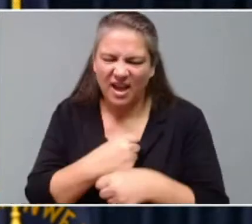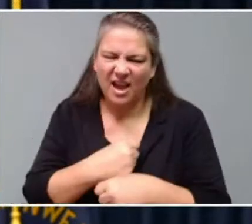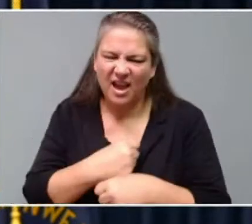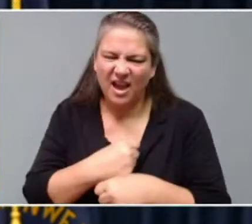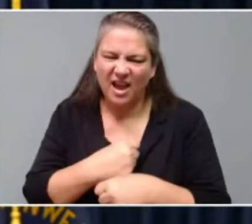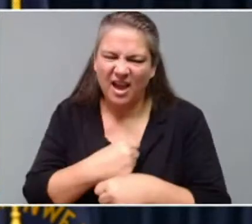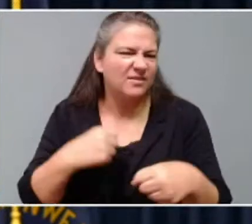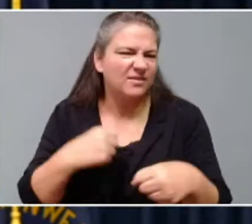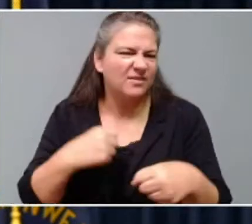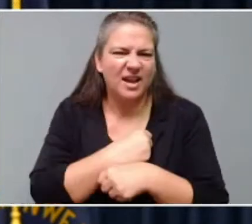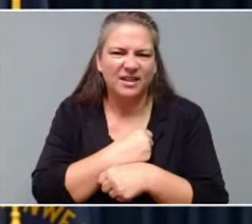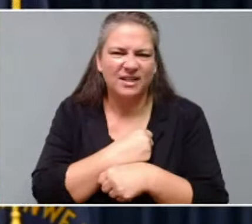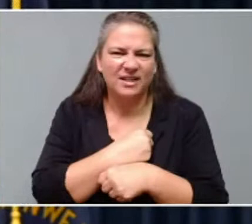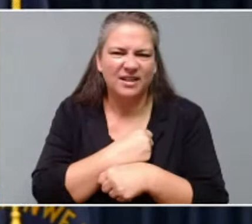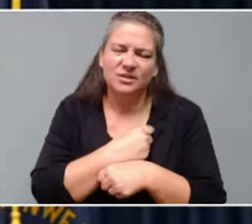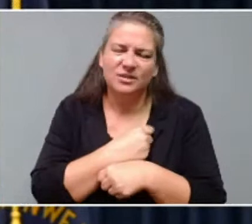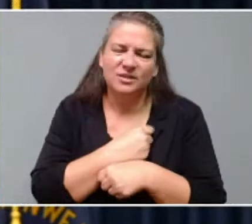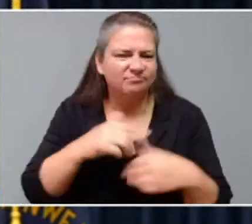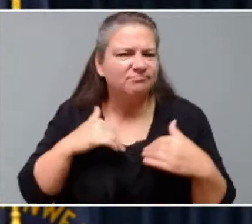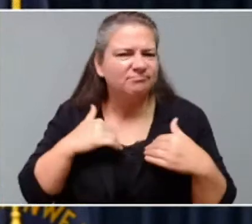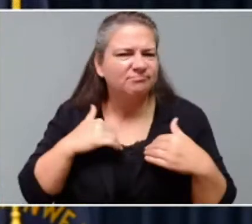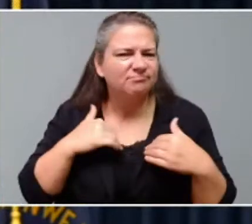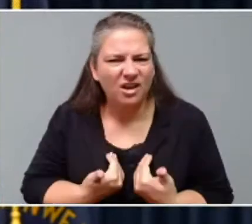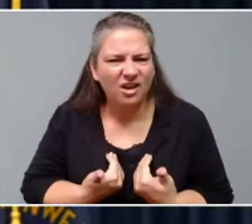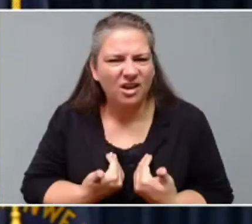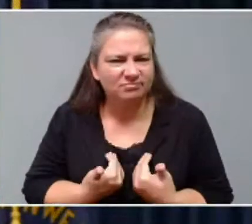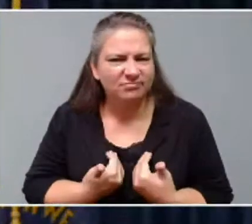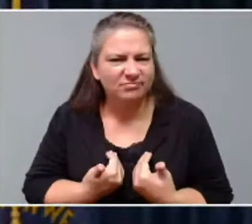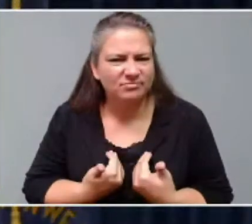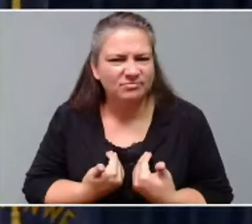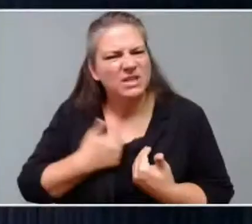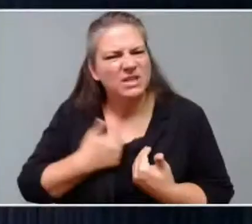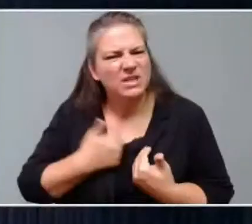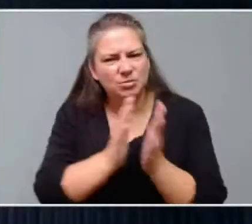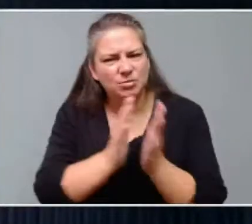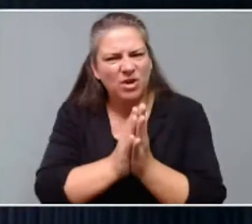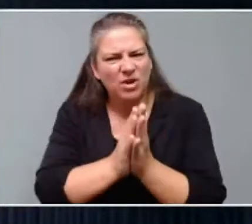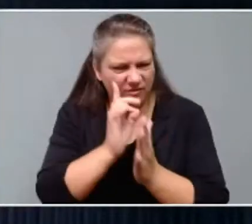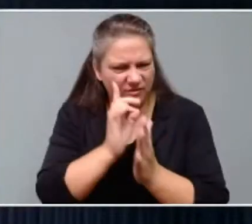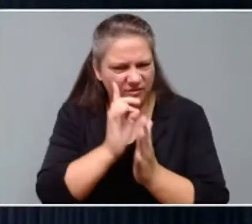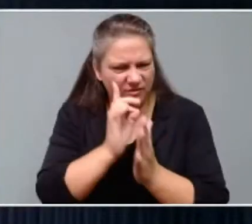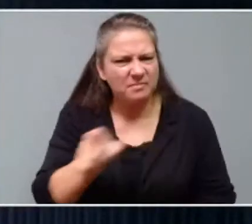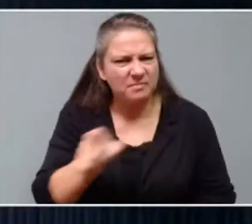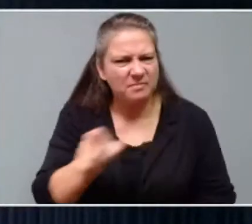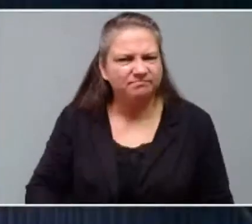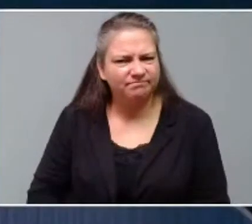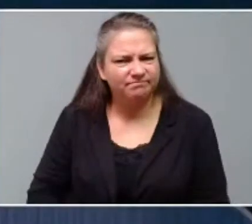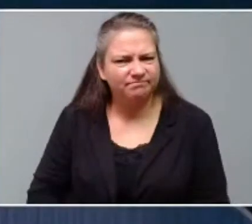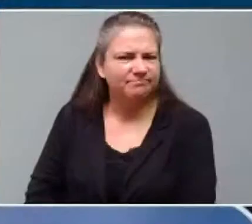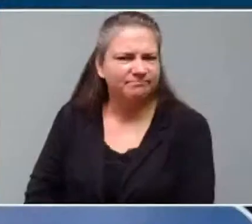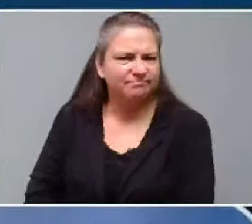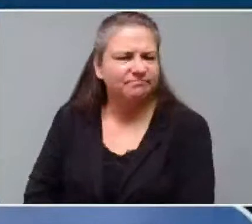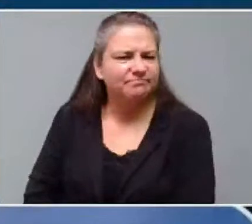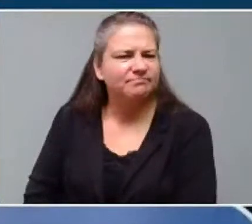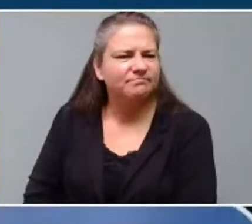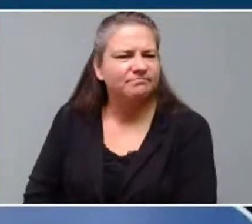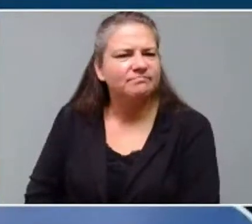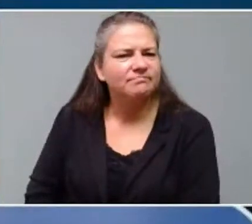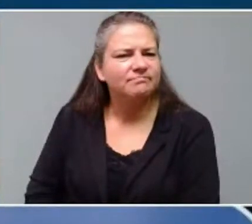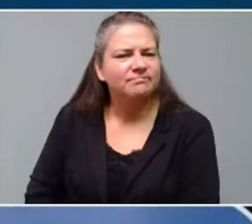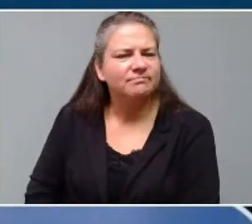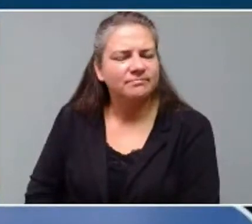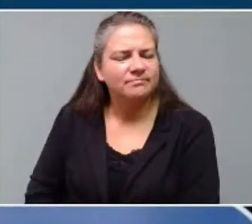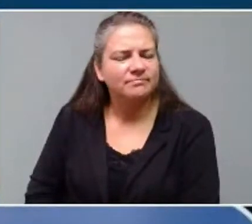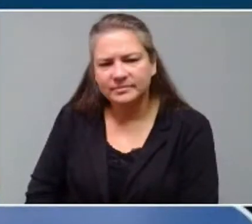our prayers ought to go out to them for everything they're facing. The assistance of an assignment of the